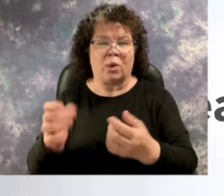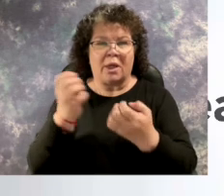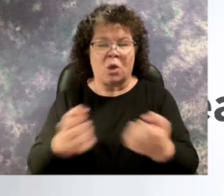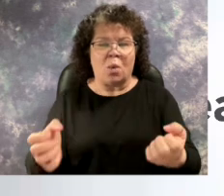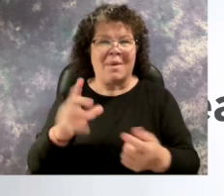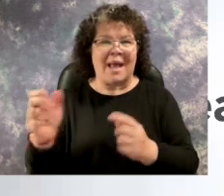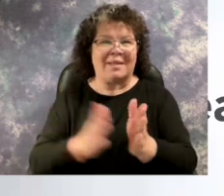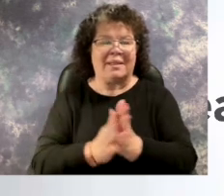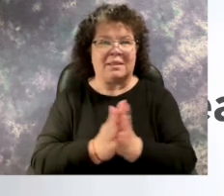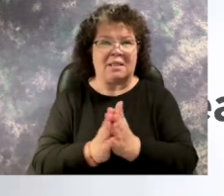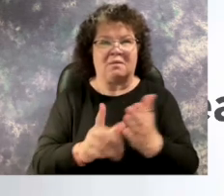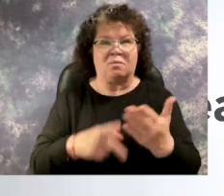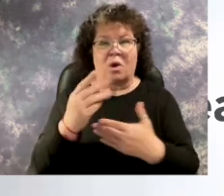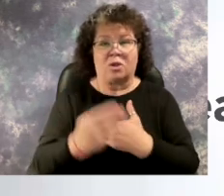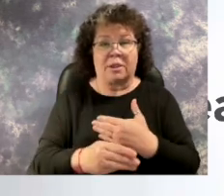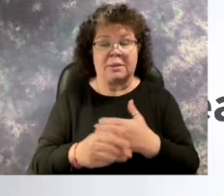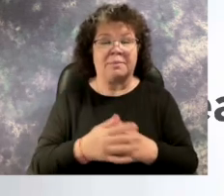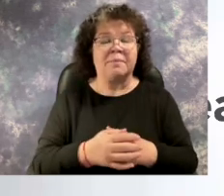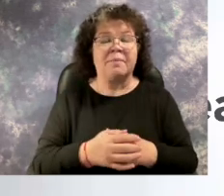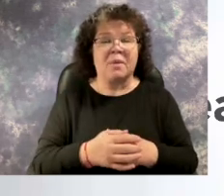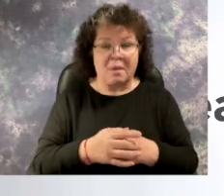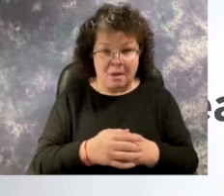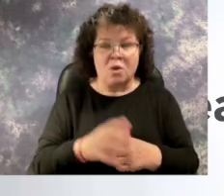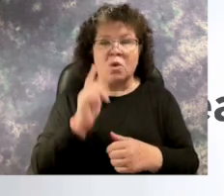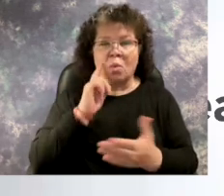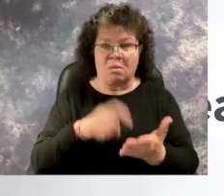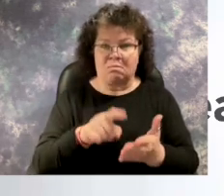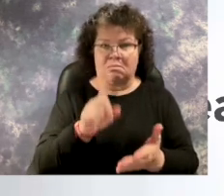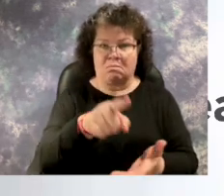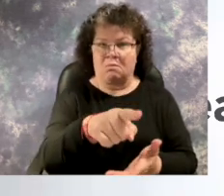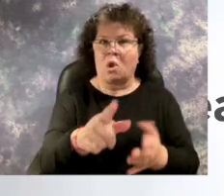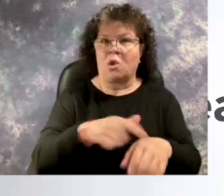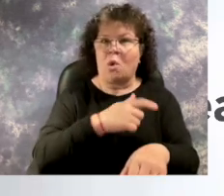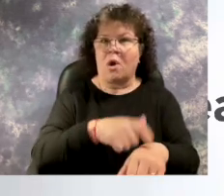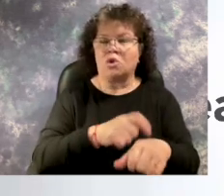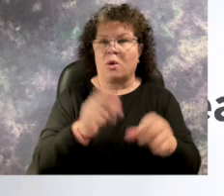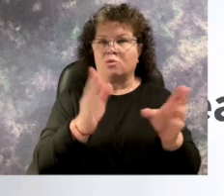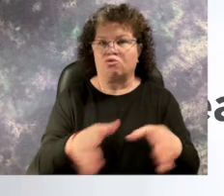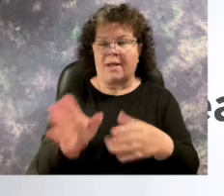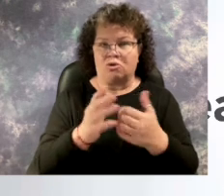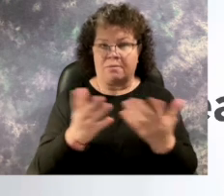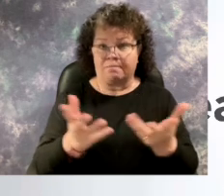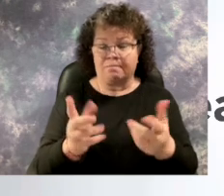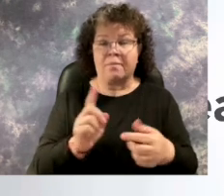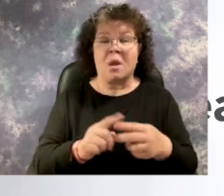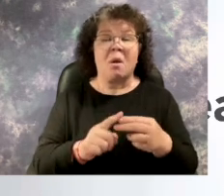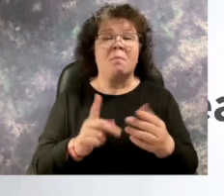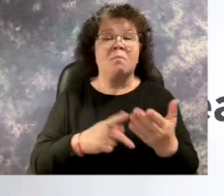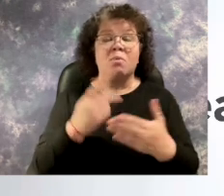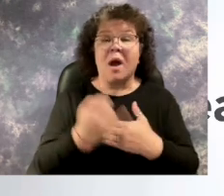projects. You'll find our long-term strategy and projects